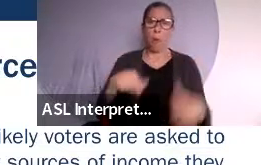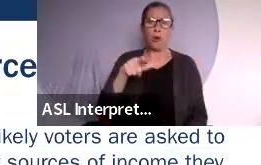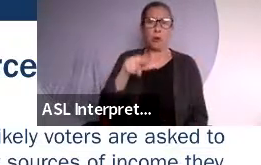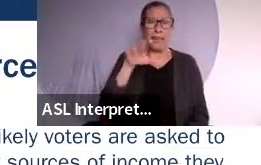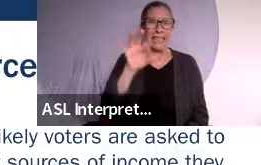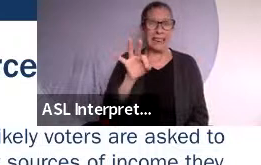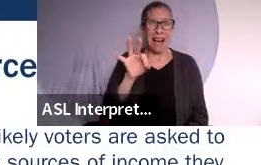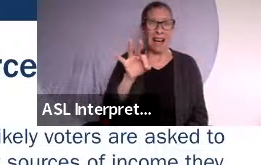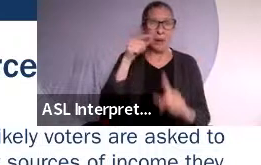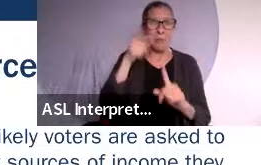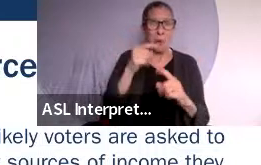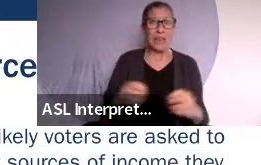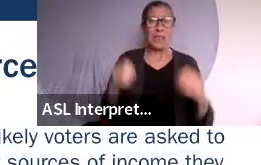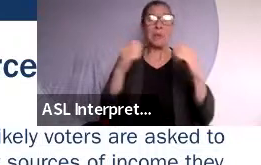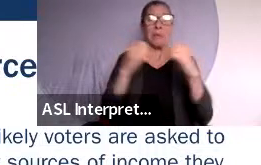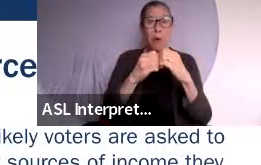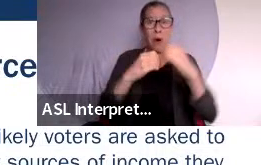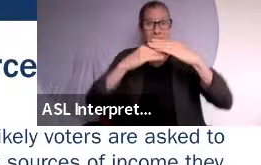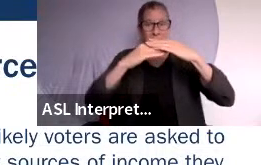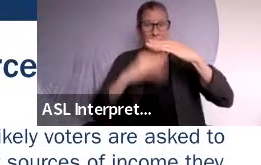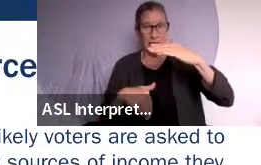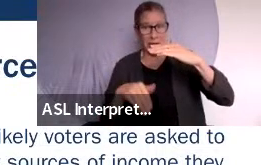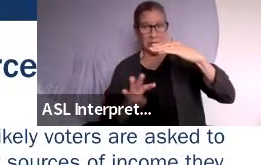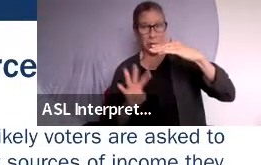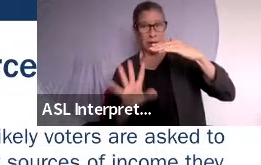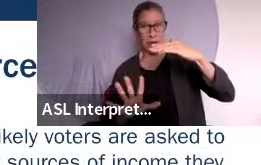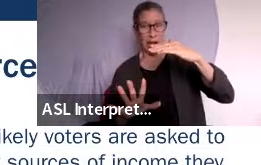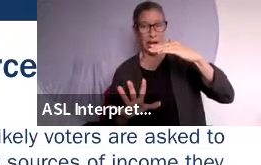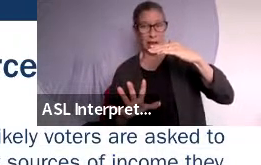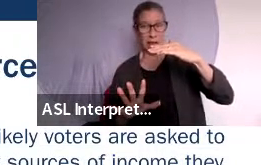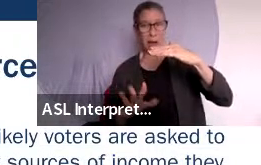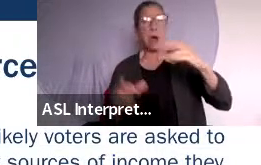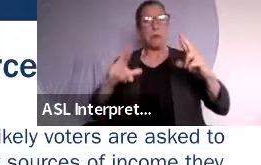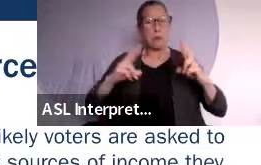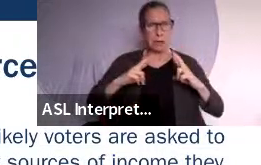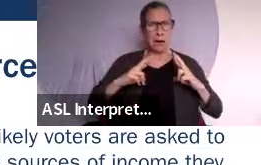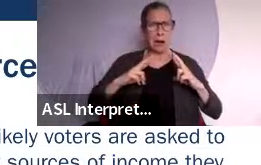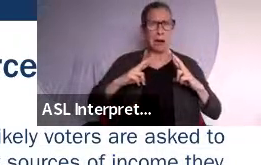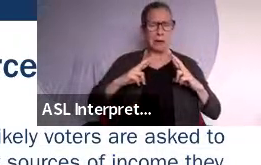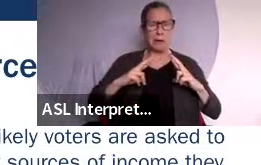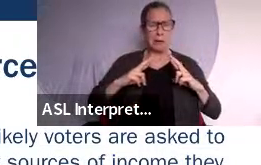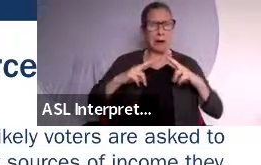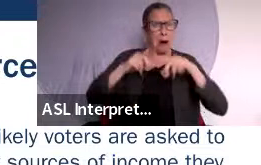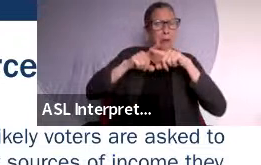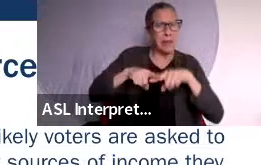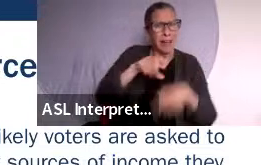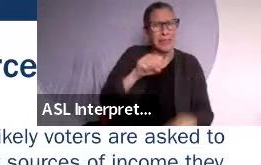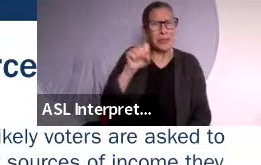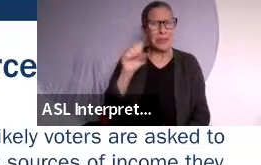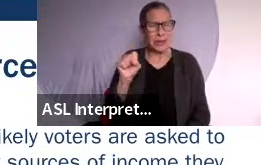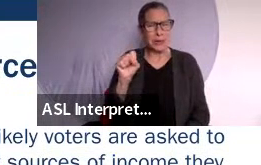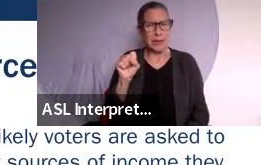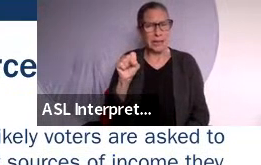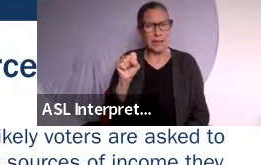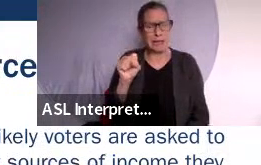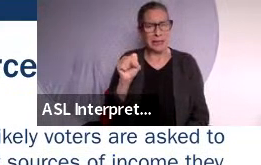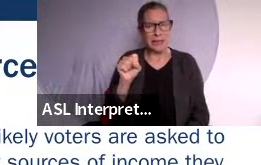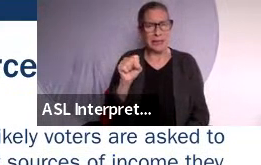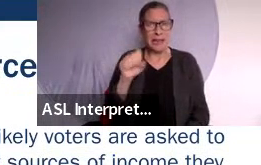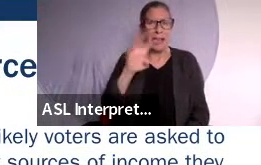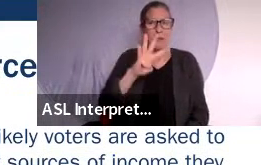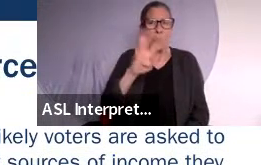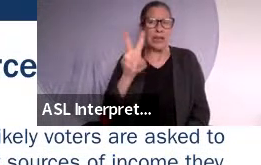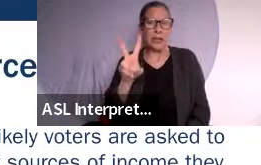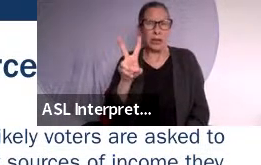points more than voters who are under 45, who say that they will retire, they will rely on Social Security at 42